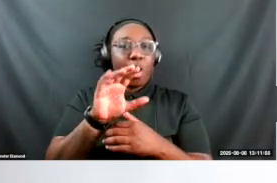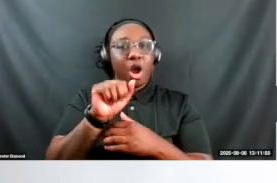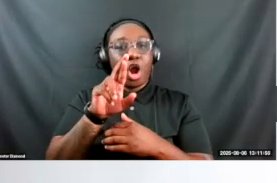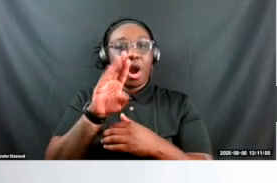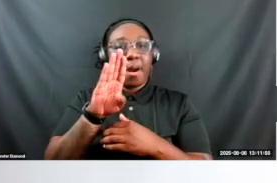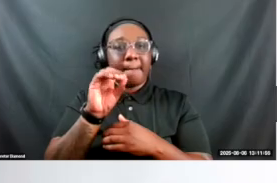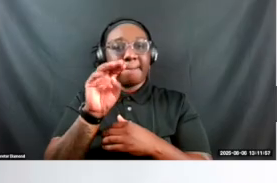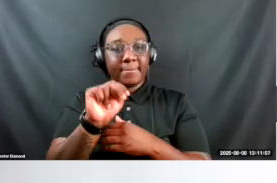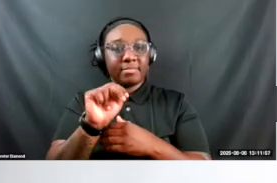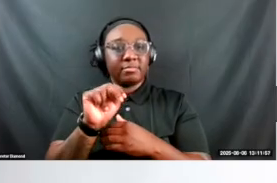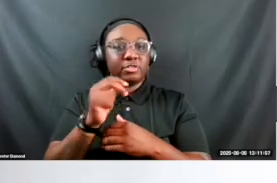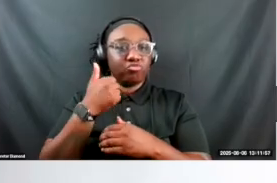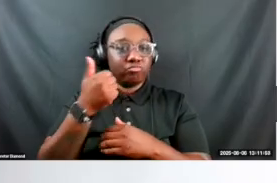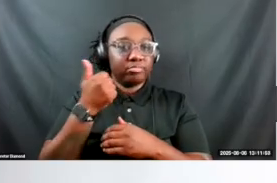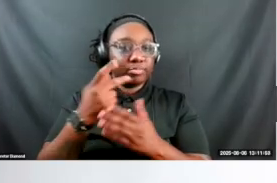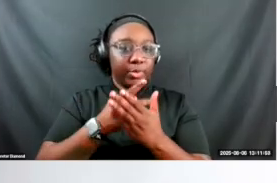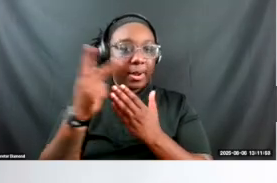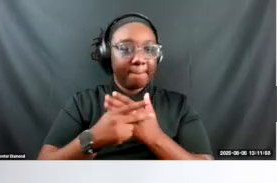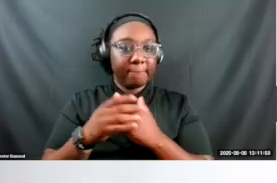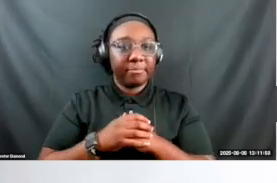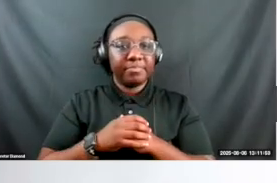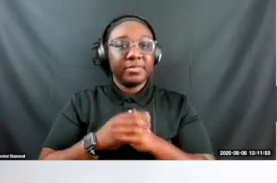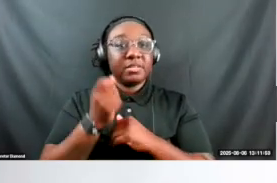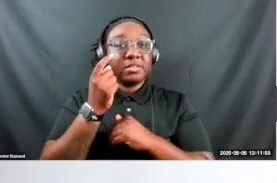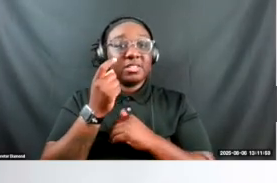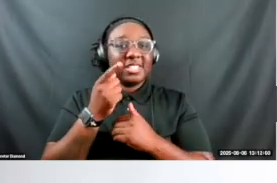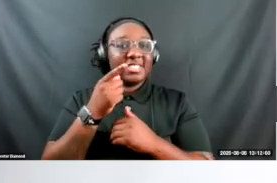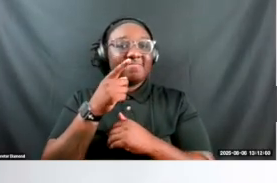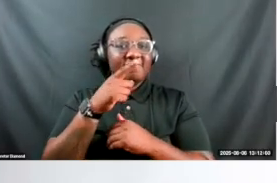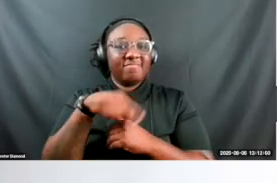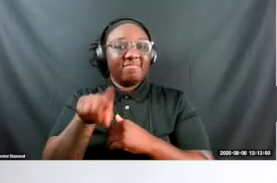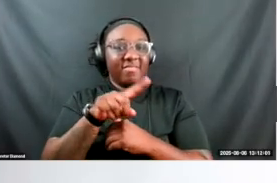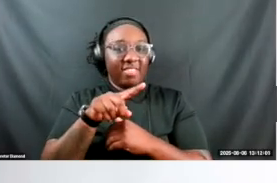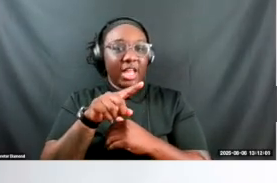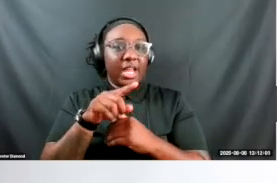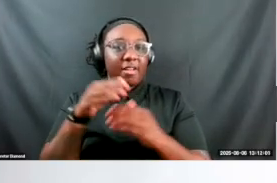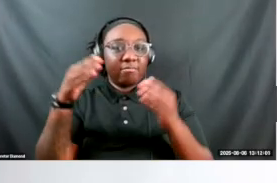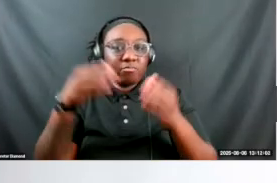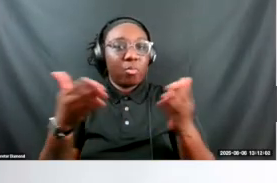Pollution Control Fund. This program focuses on zero-emission heavy-duty